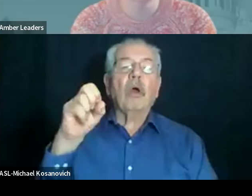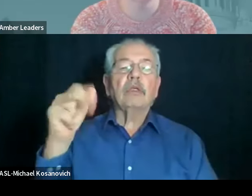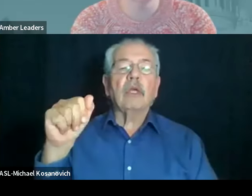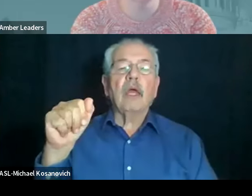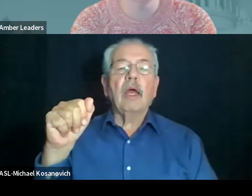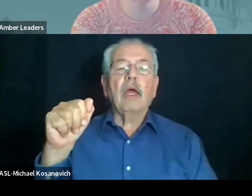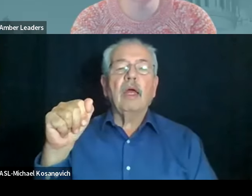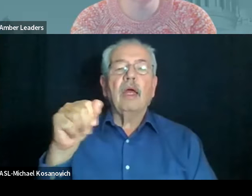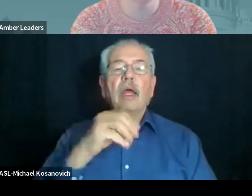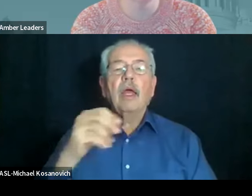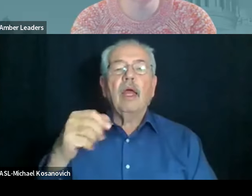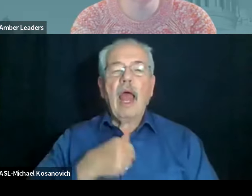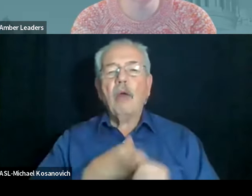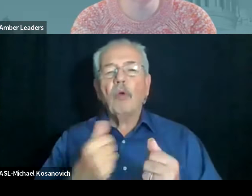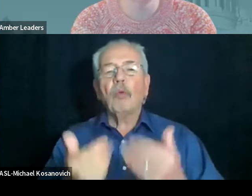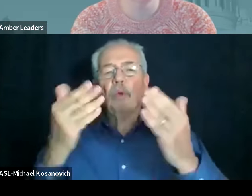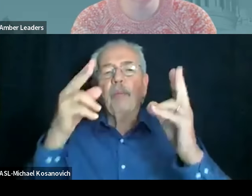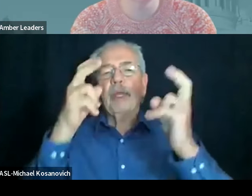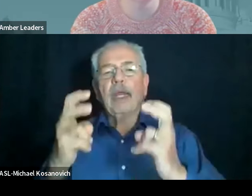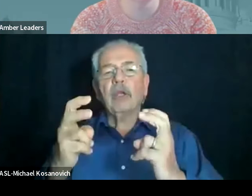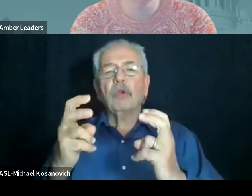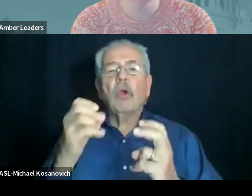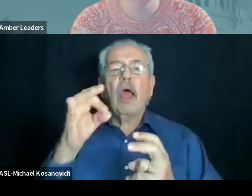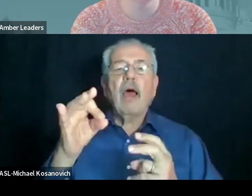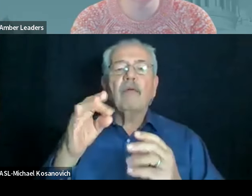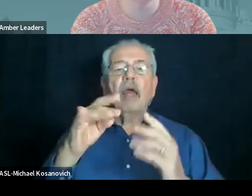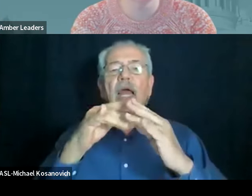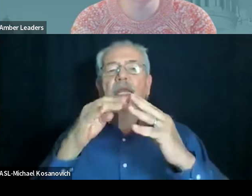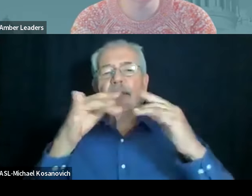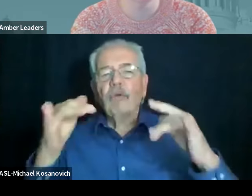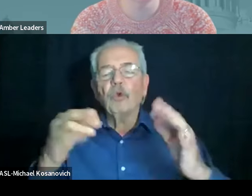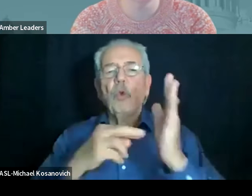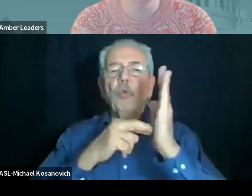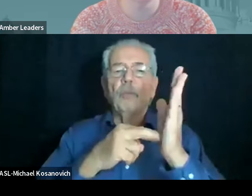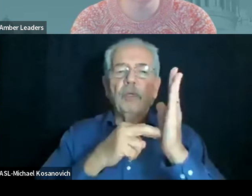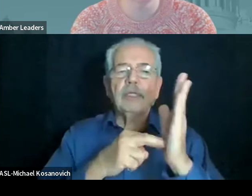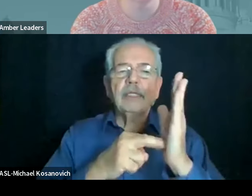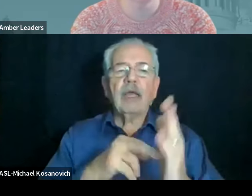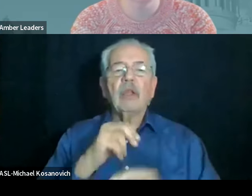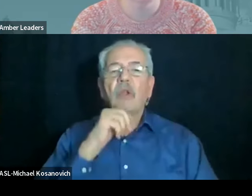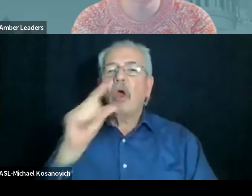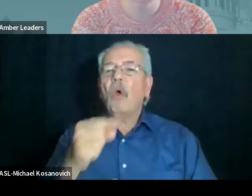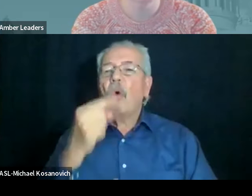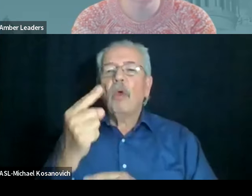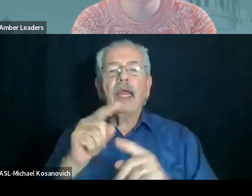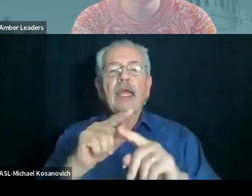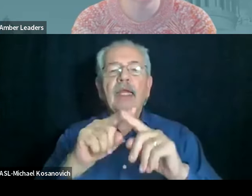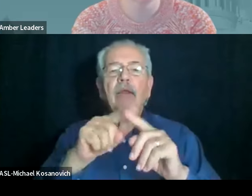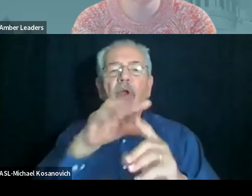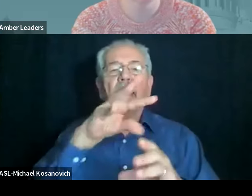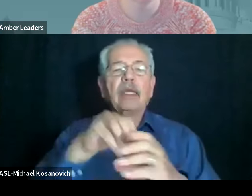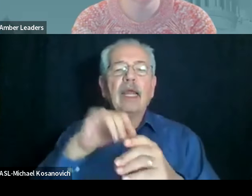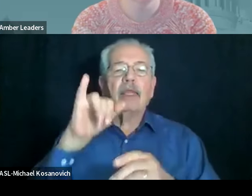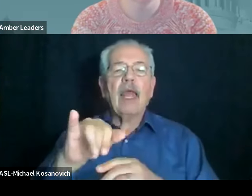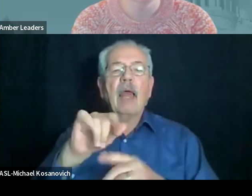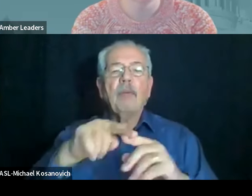things. I'll bring up the issue of cultural and diverse representation, not just as an afterthought in the bullet points, but to